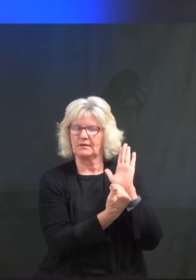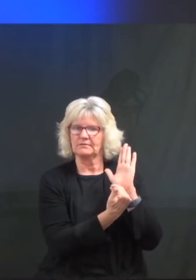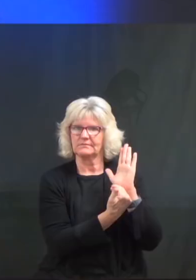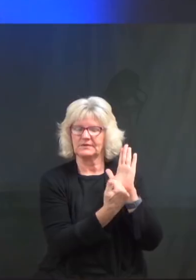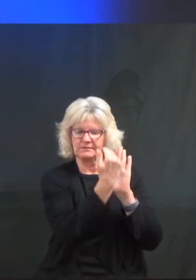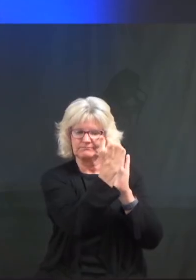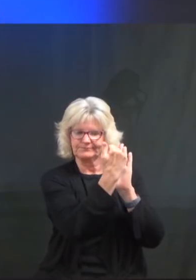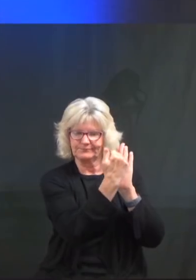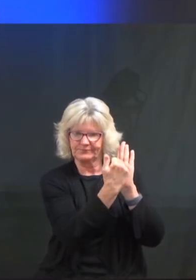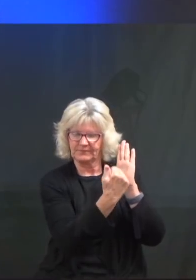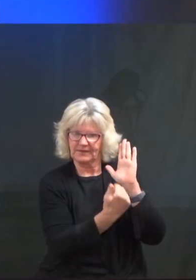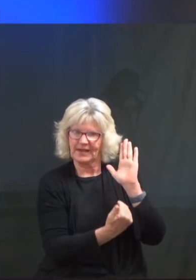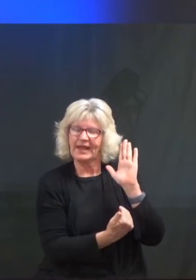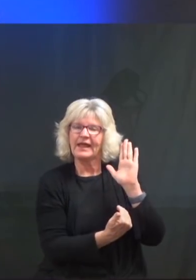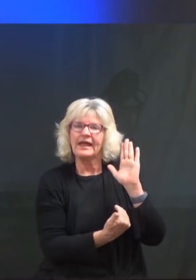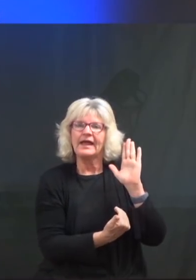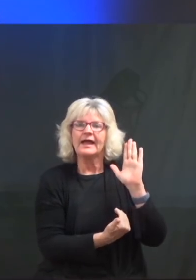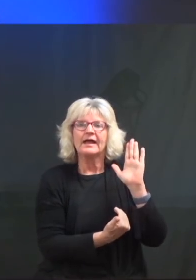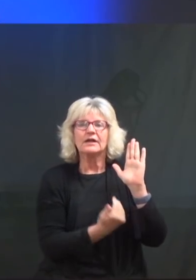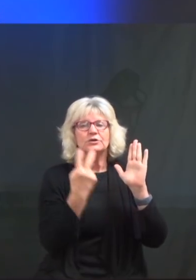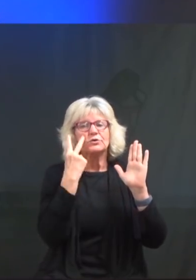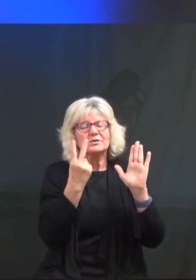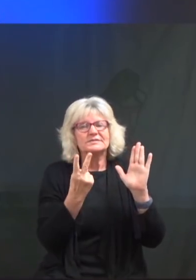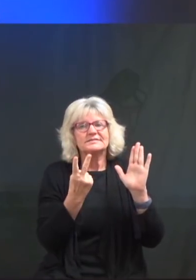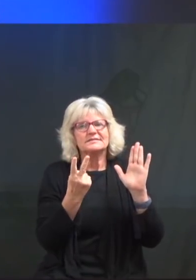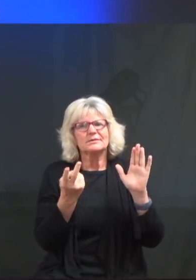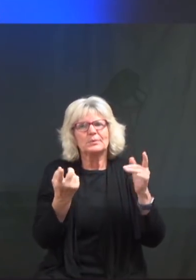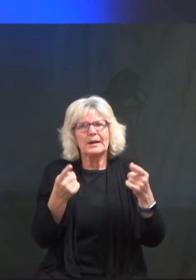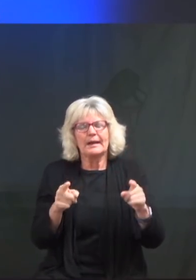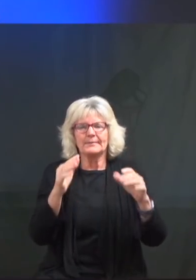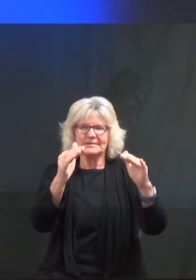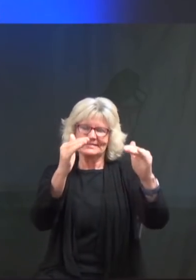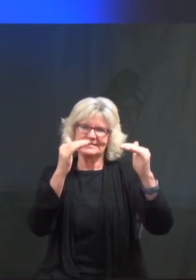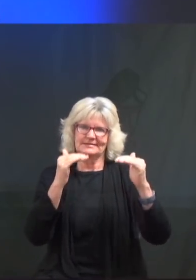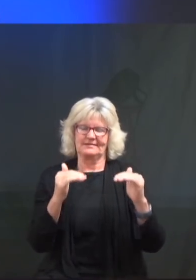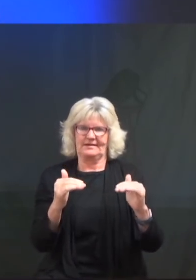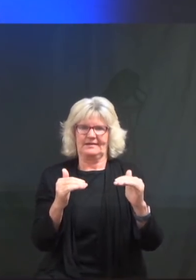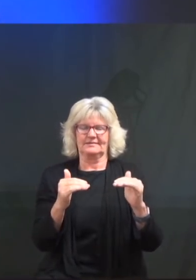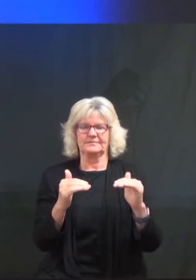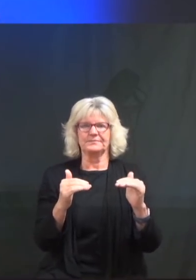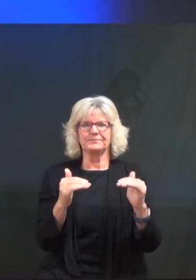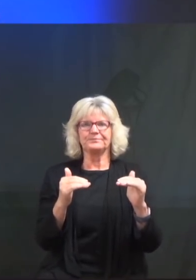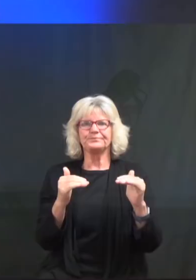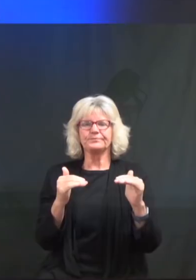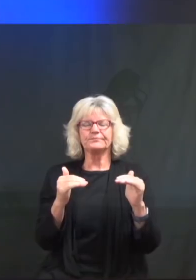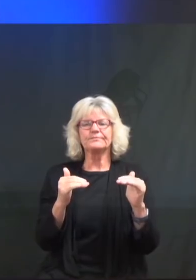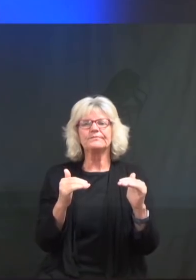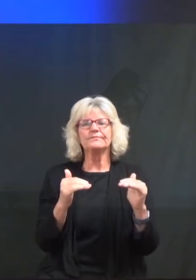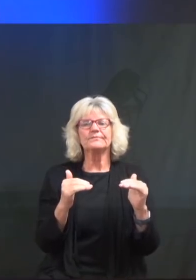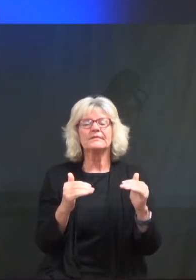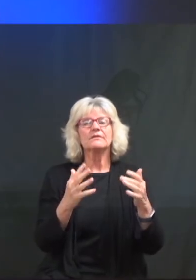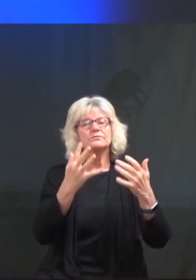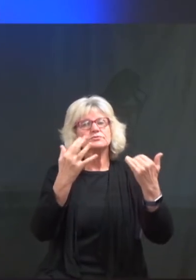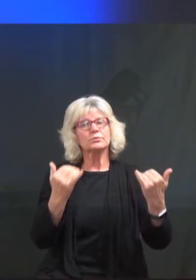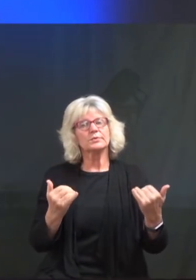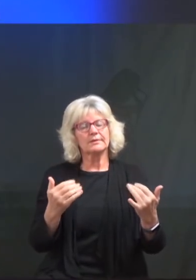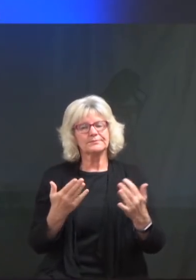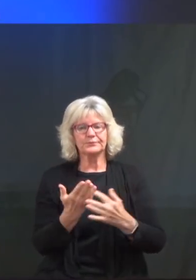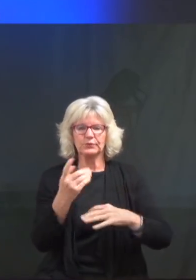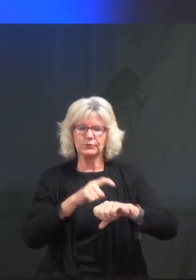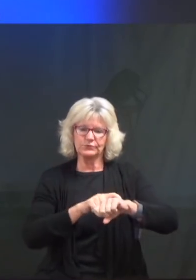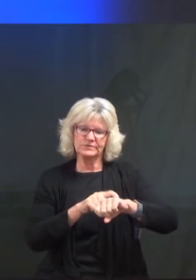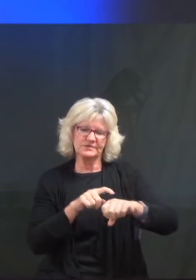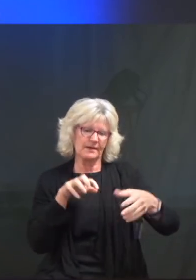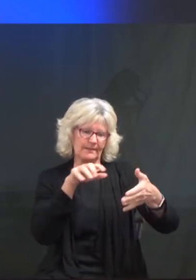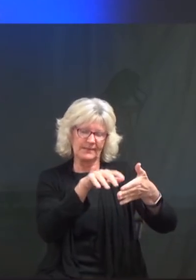more of how we're going to go. You might take that outline as well as these maps and make some copies of it so that over the time as we're studying